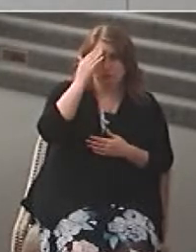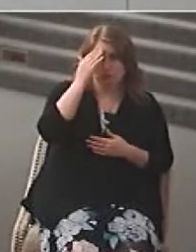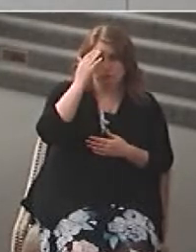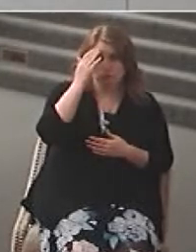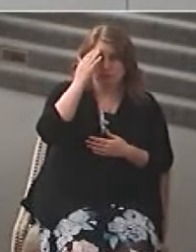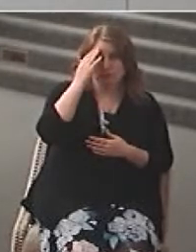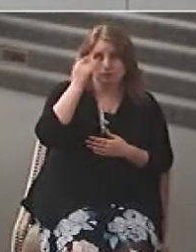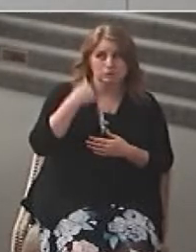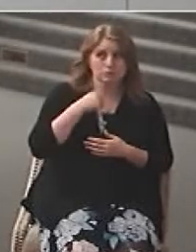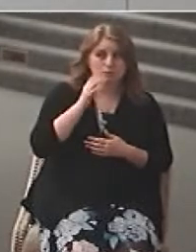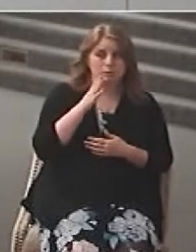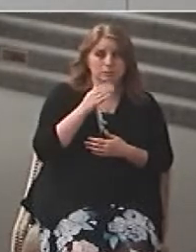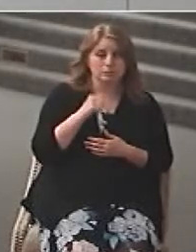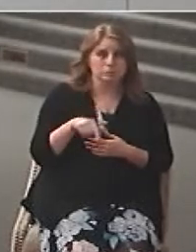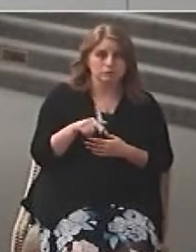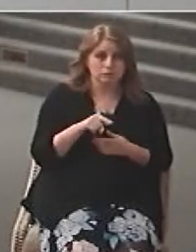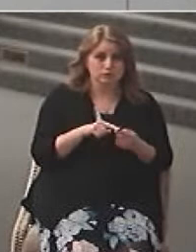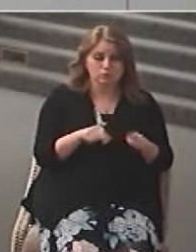to somebody we know we should witness to.